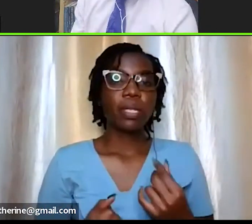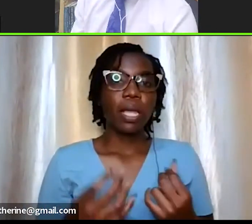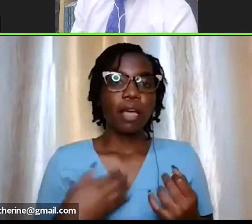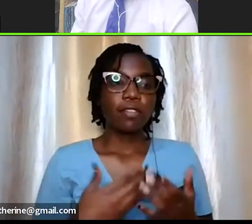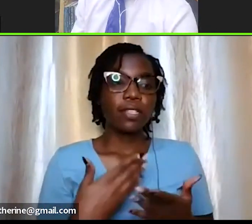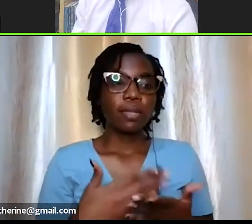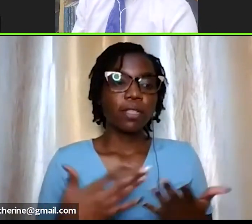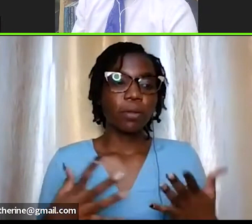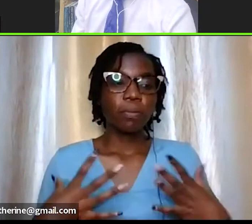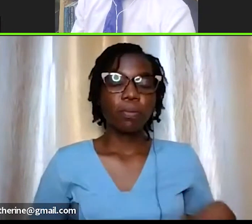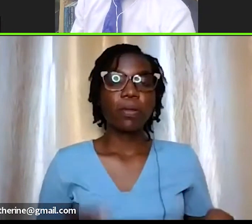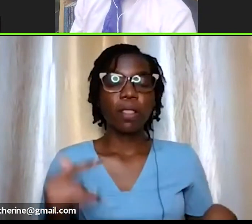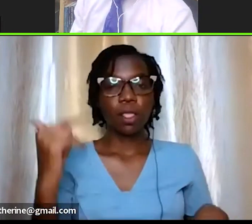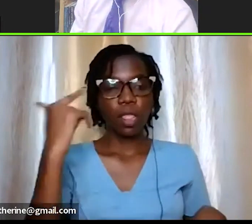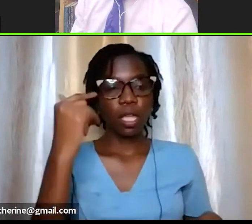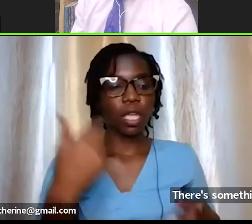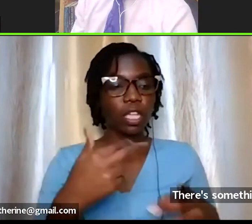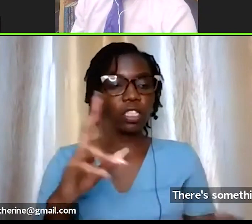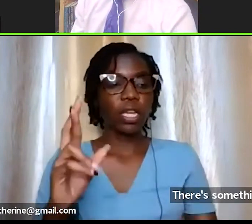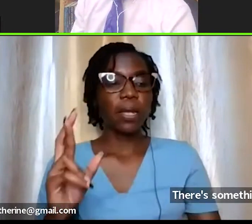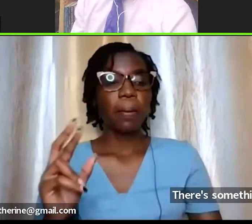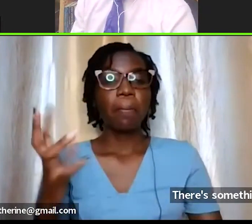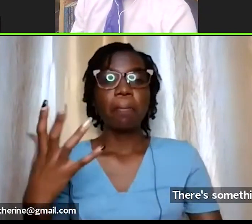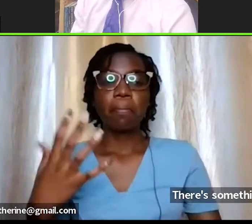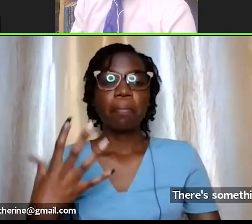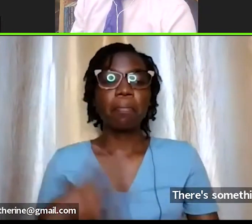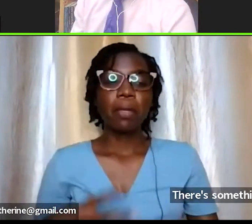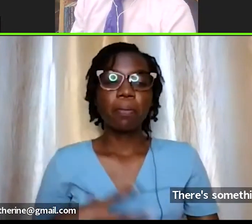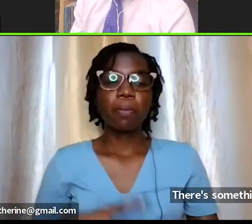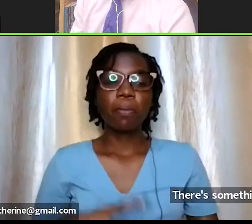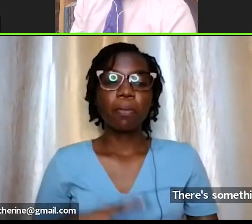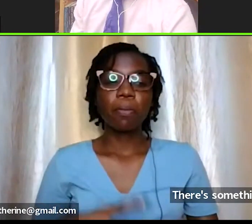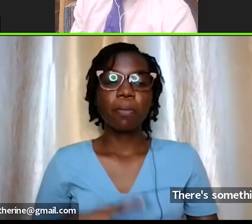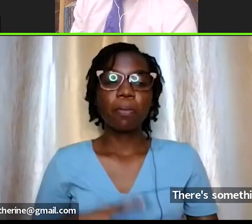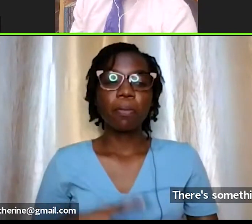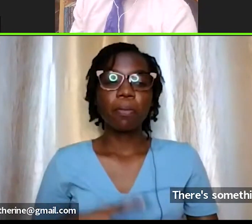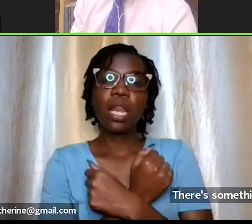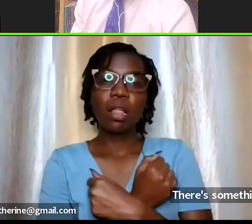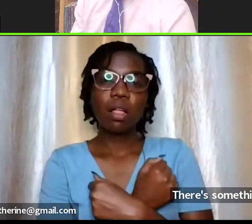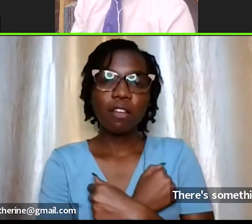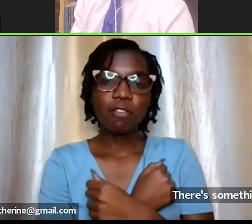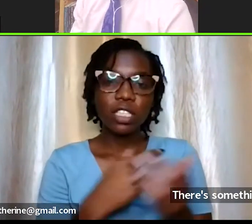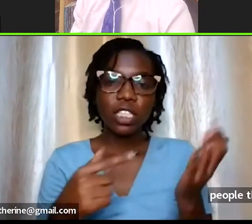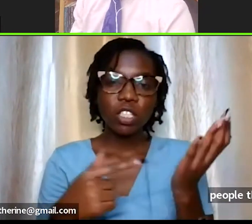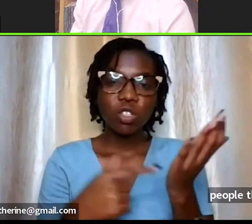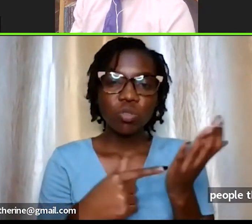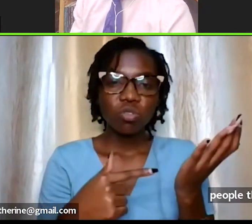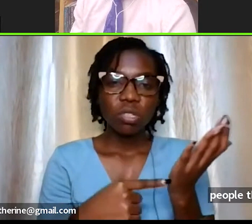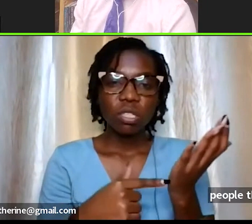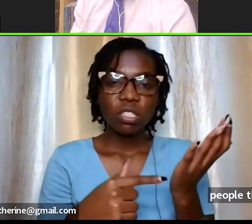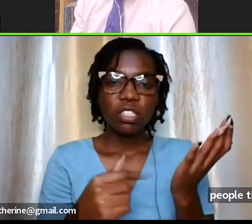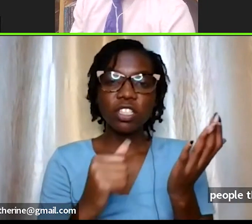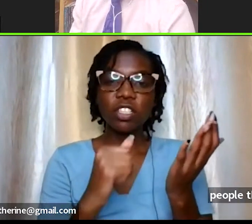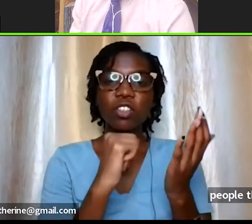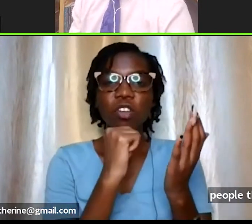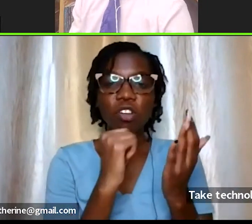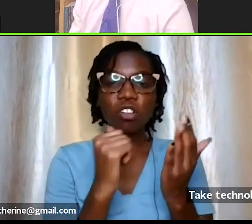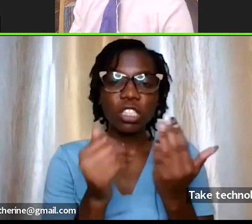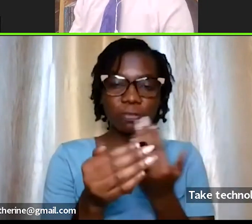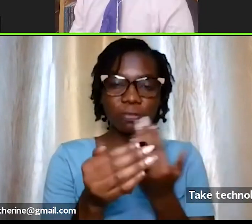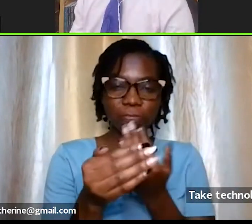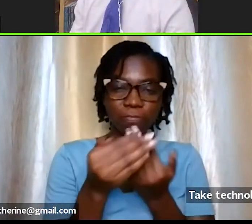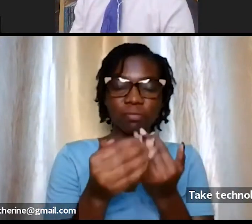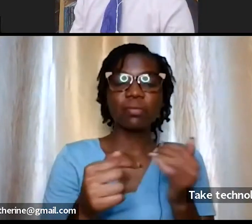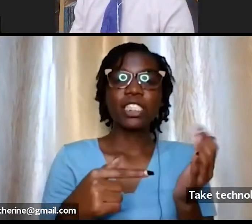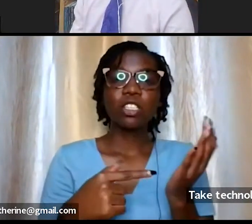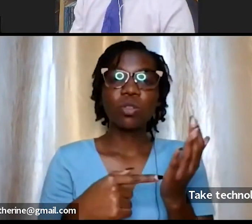about HR people, that HR people do not love technology. We do not embrace technology very well.